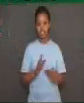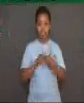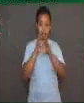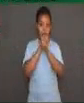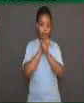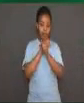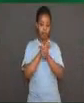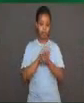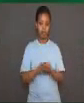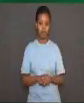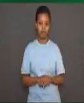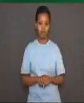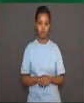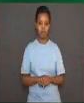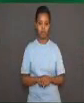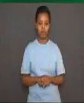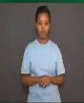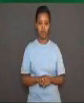Time's up.